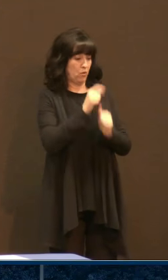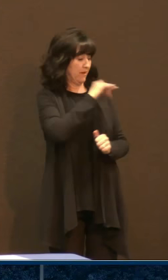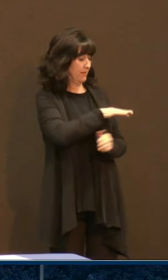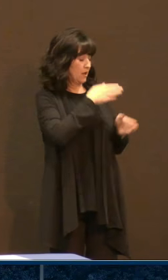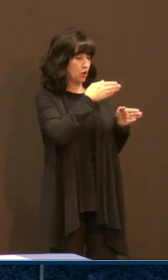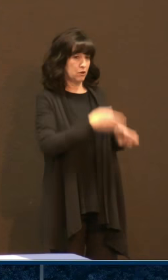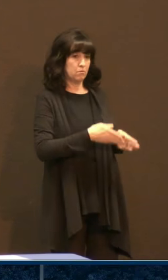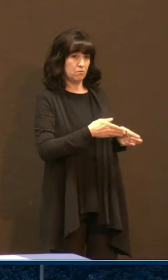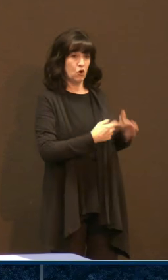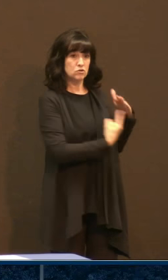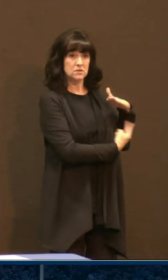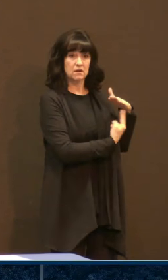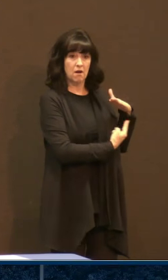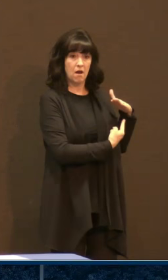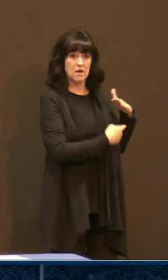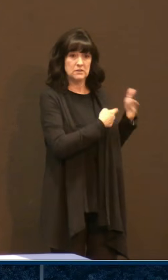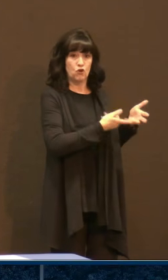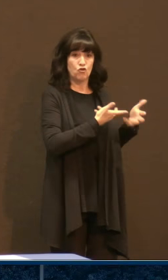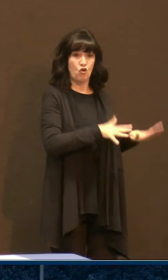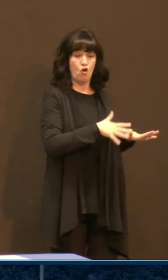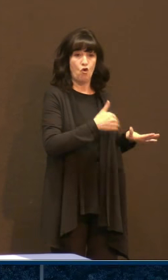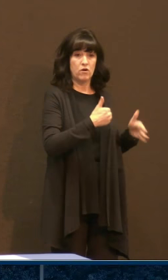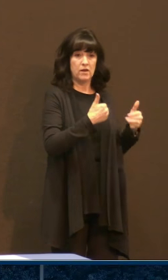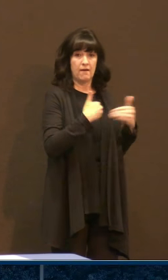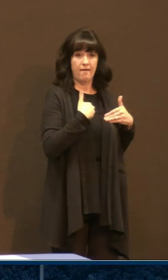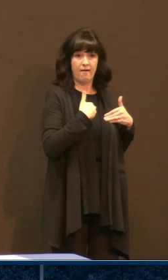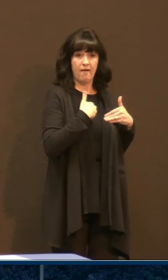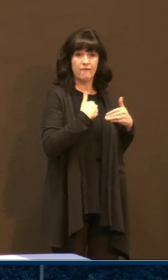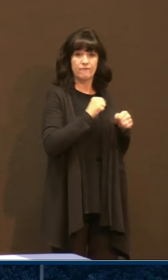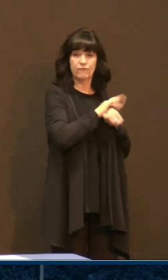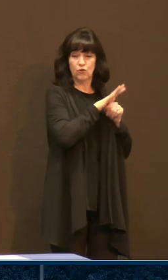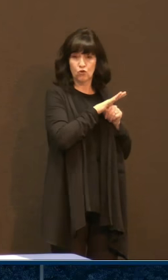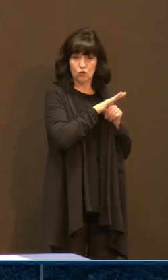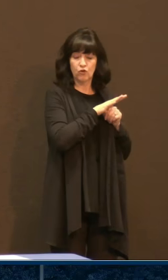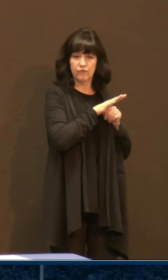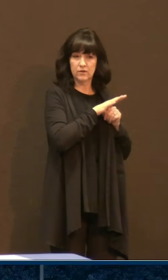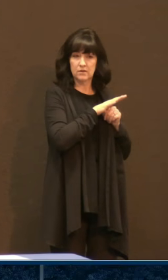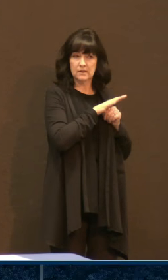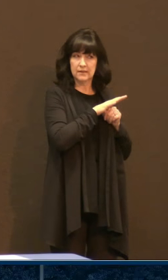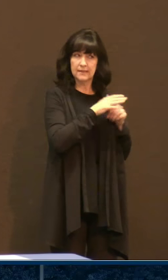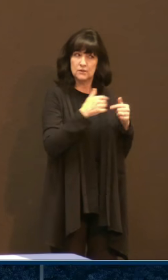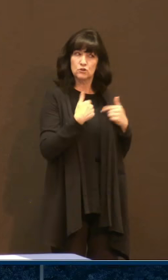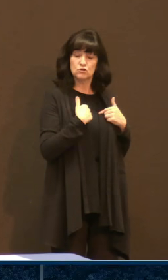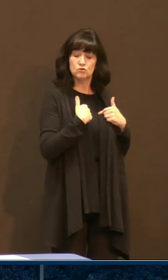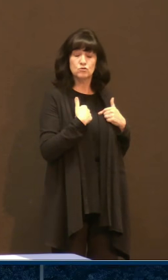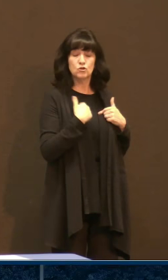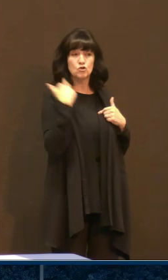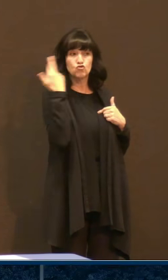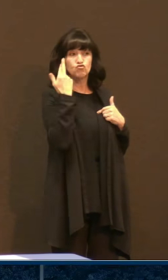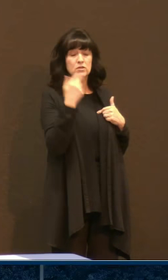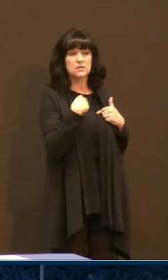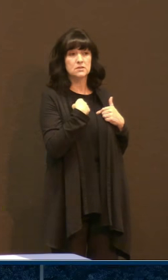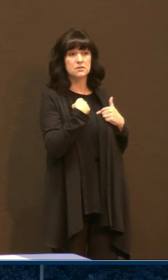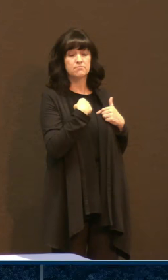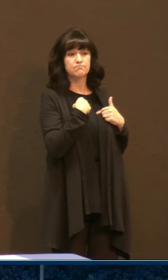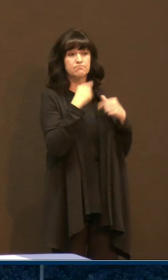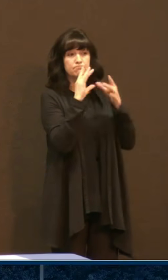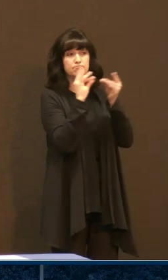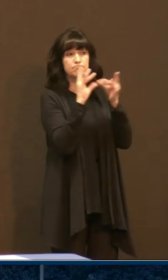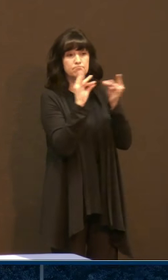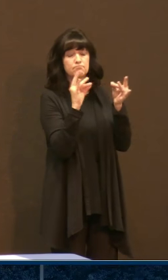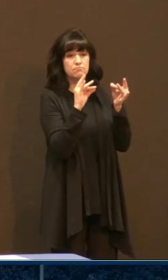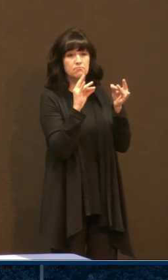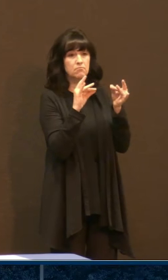positive or uncertain about what their condition is. And I say that because we know that